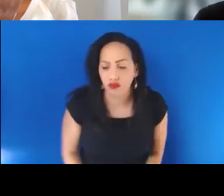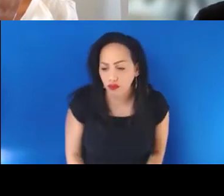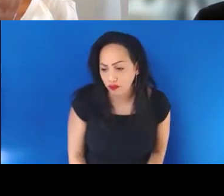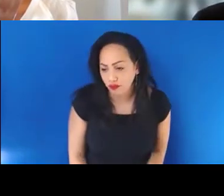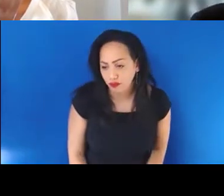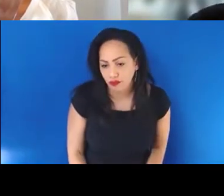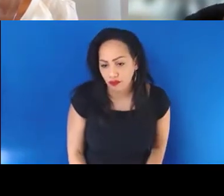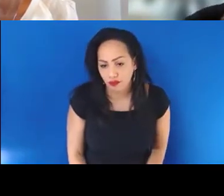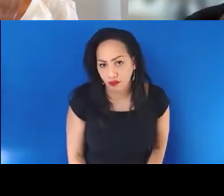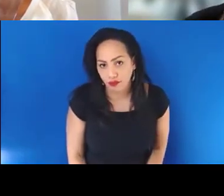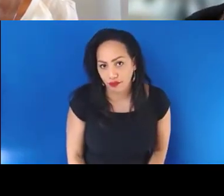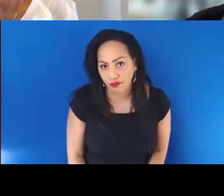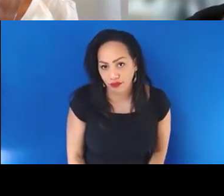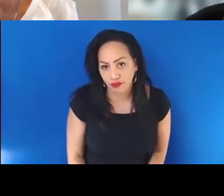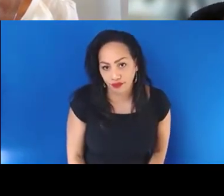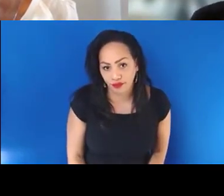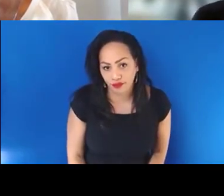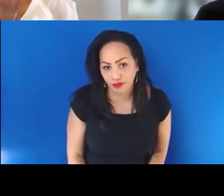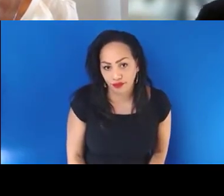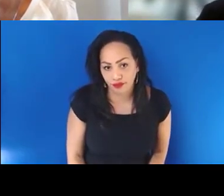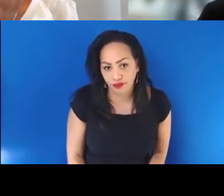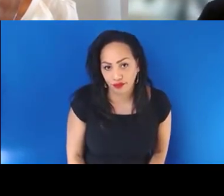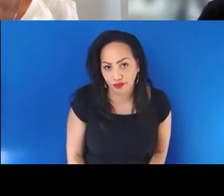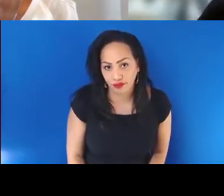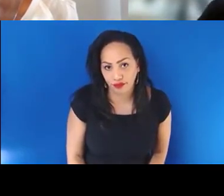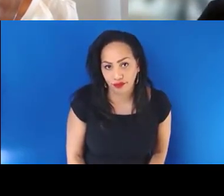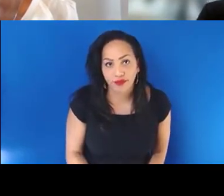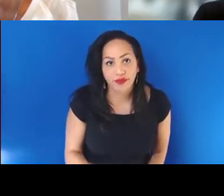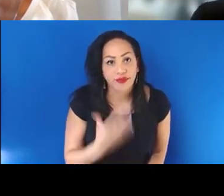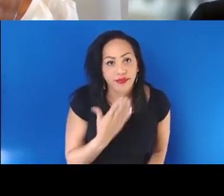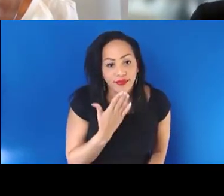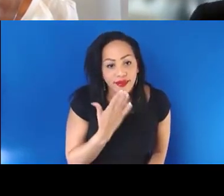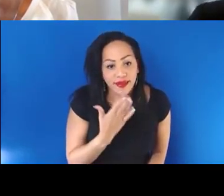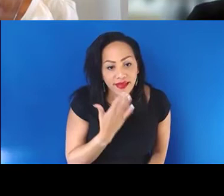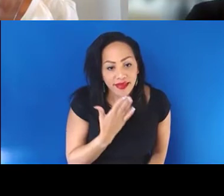Thank you so much, Owen, for sharing